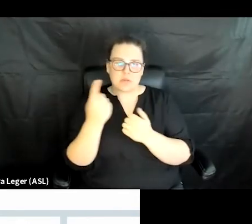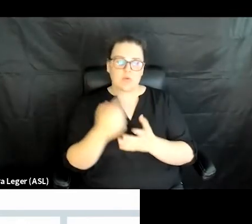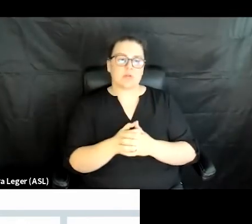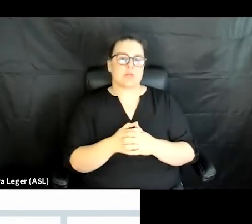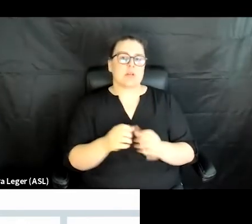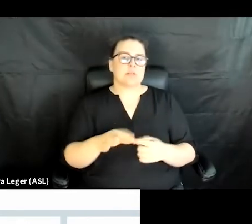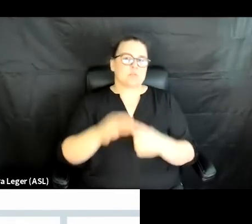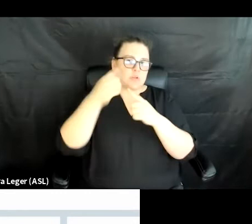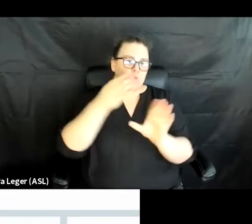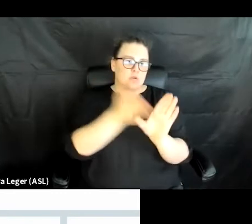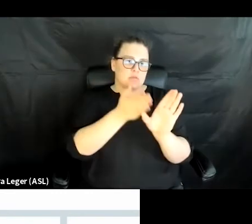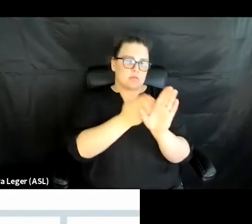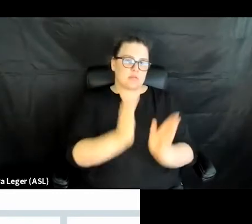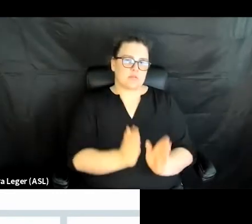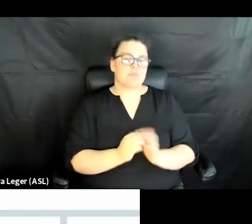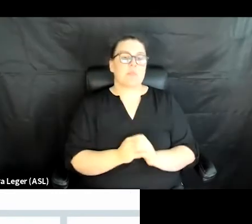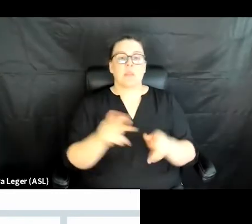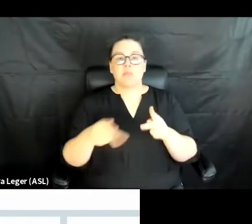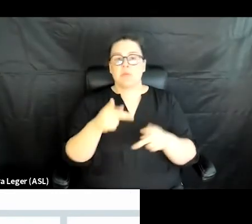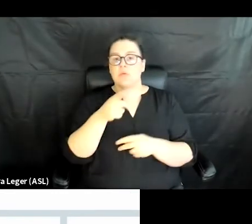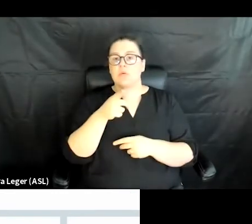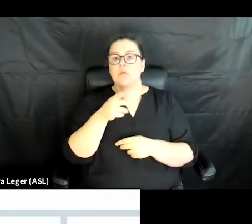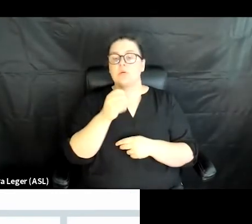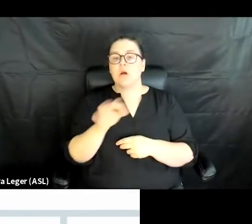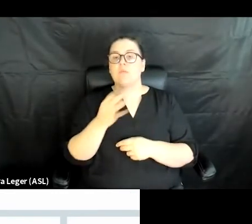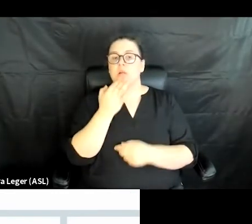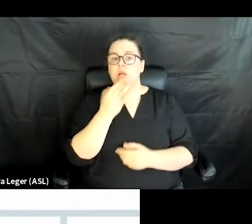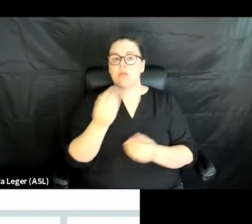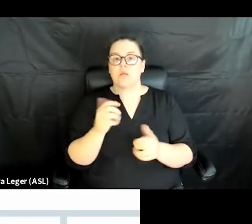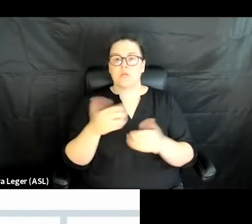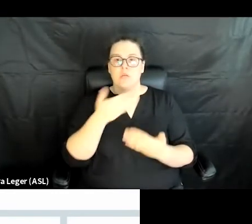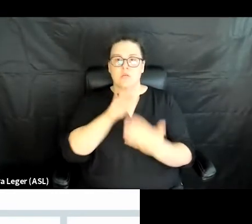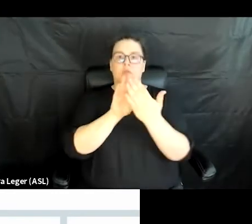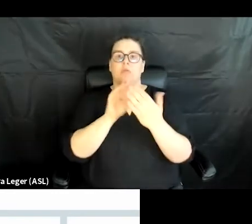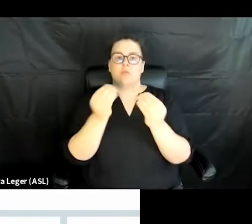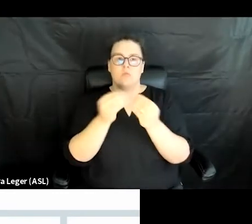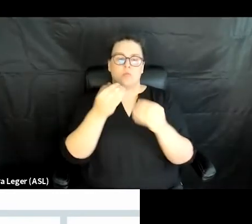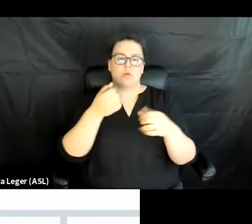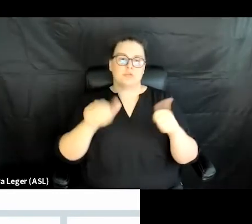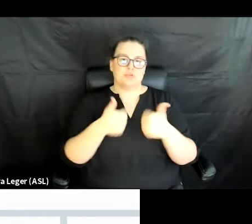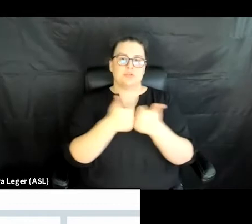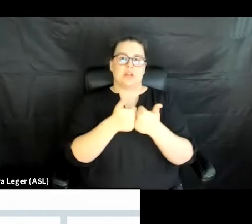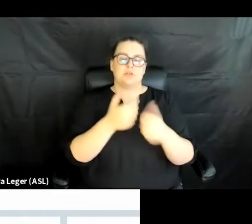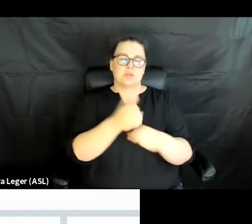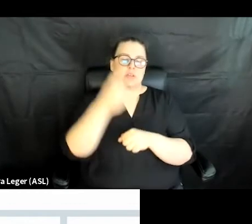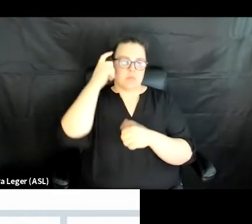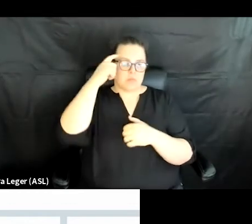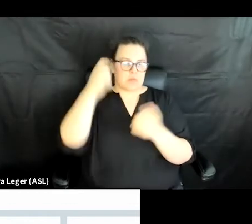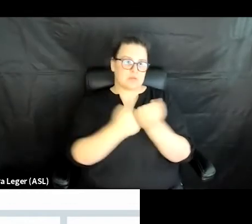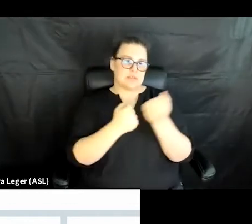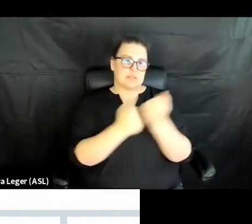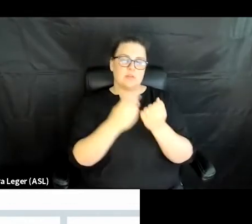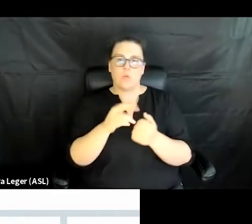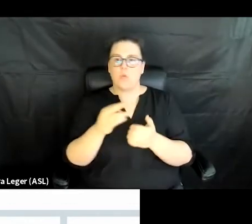recognize, or would like to recognize, that people of color are faced with more challenges to obtain the mental assistance that they need or the